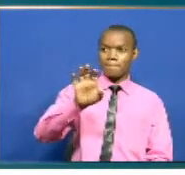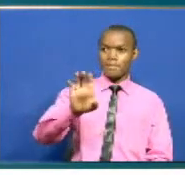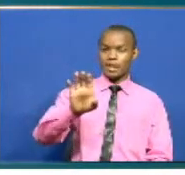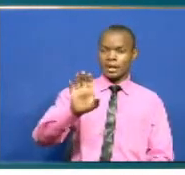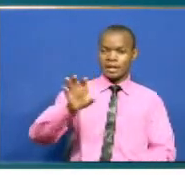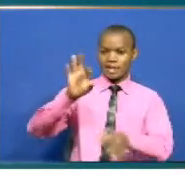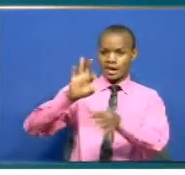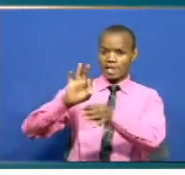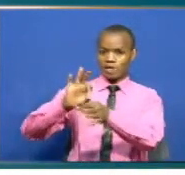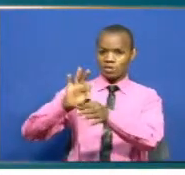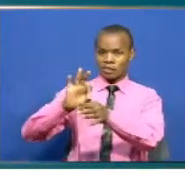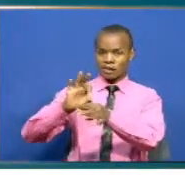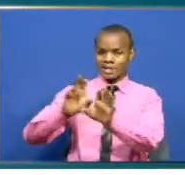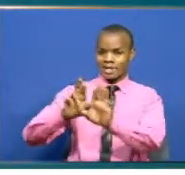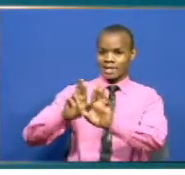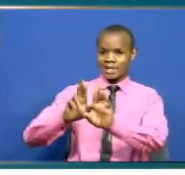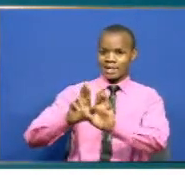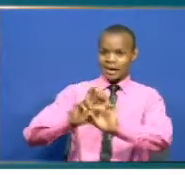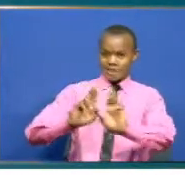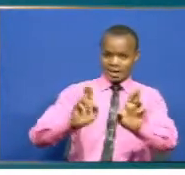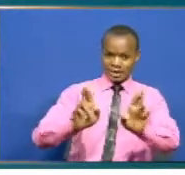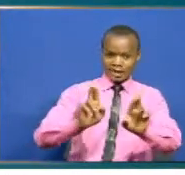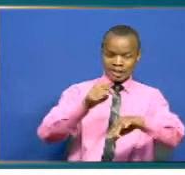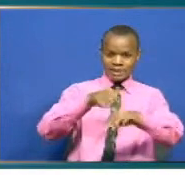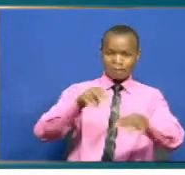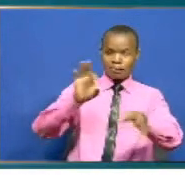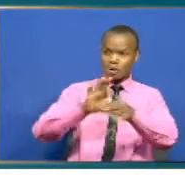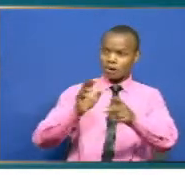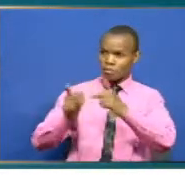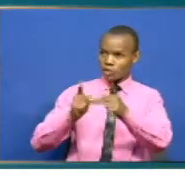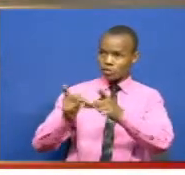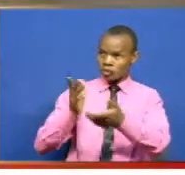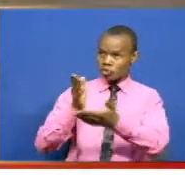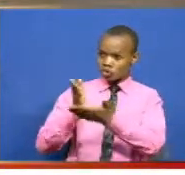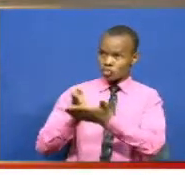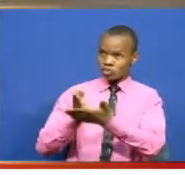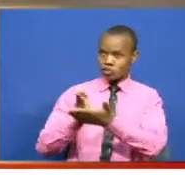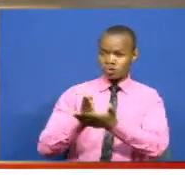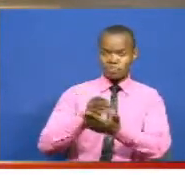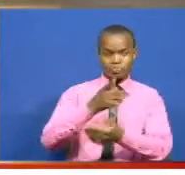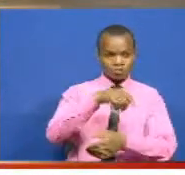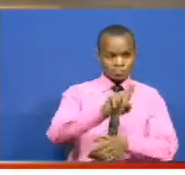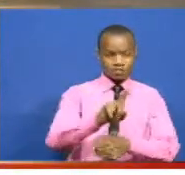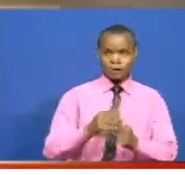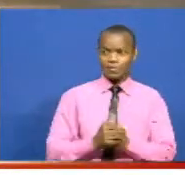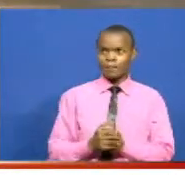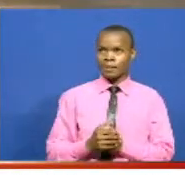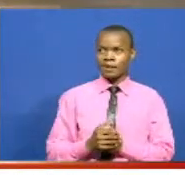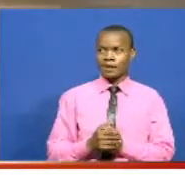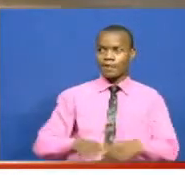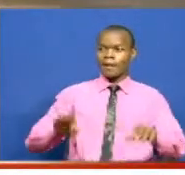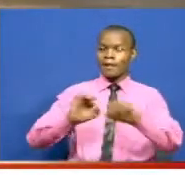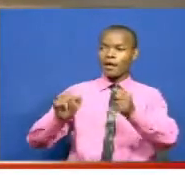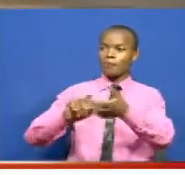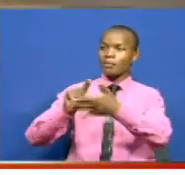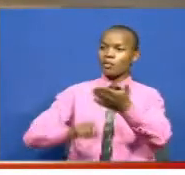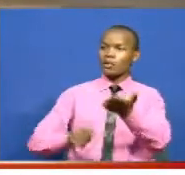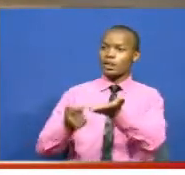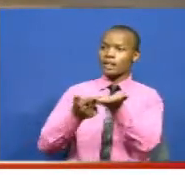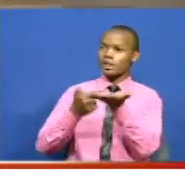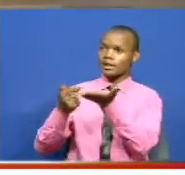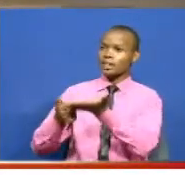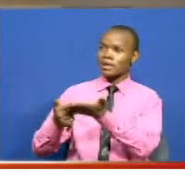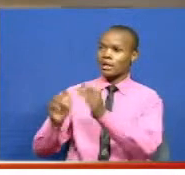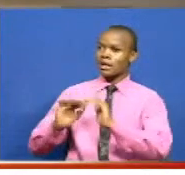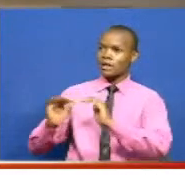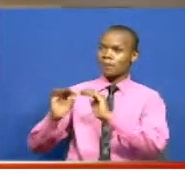pre-election, is that not a process? That's a process. Fine. But now, here it comes. What happens with negotiated democracy was, like the way